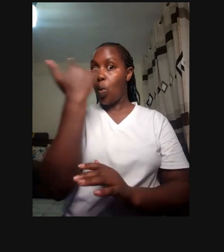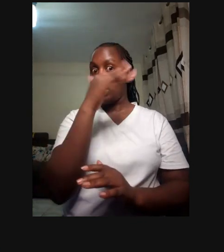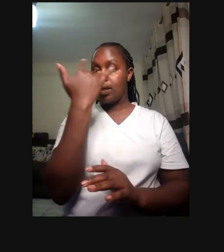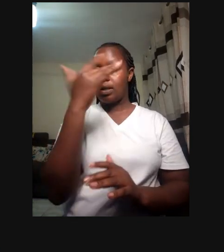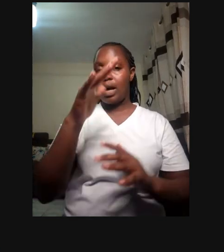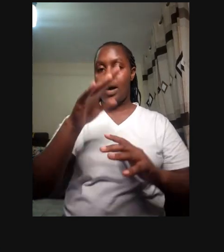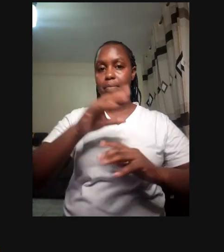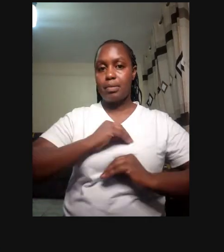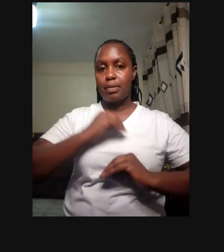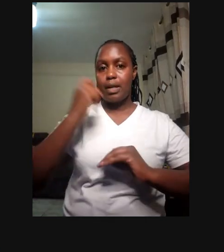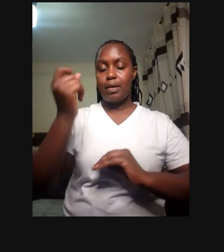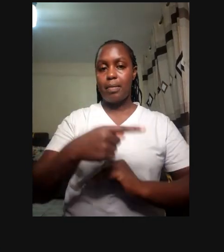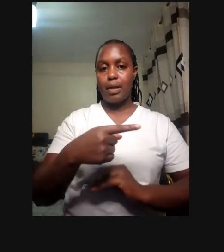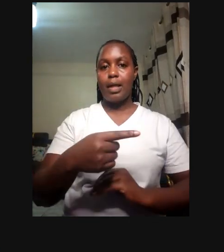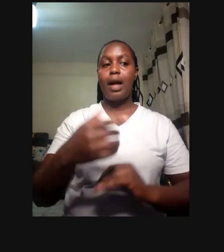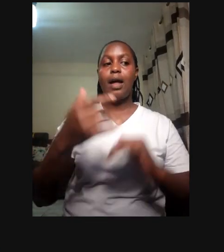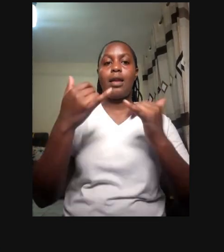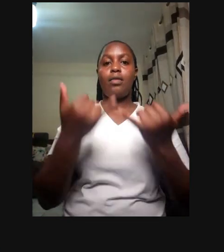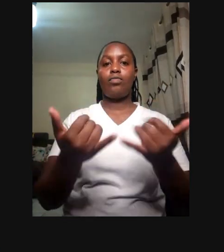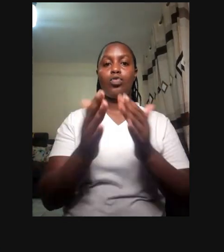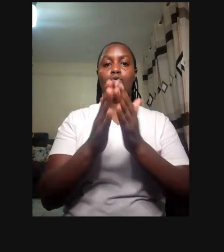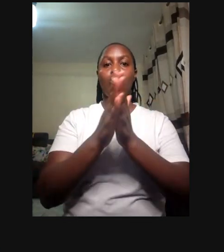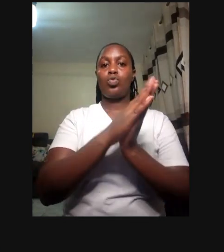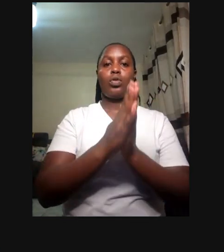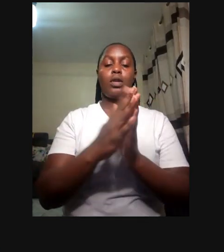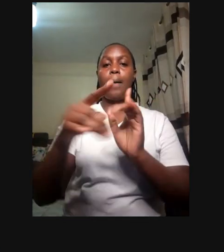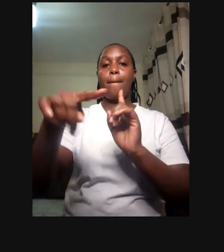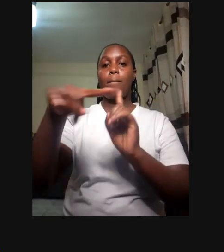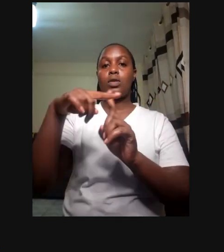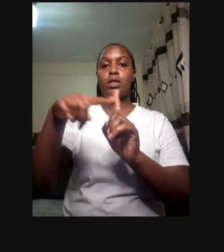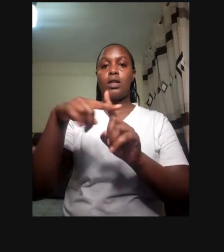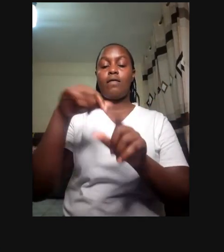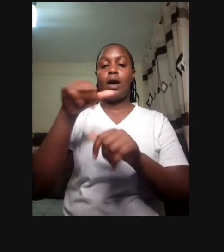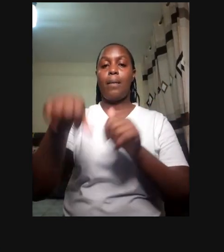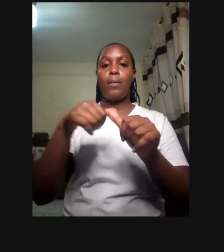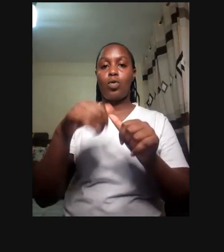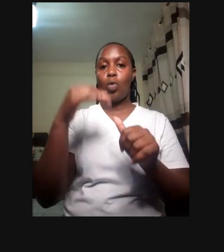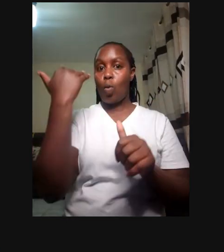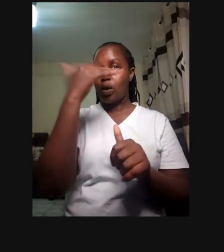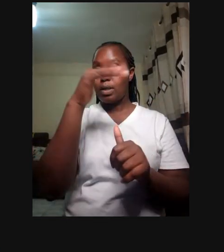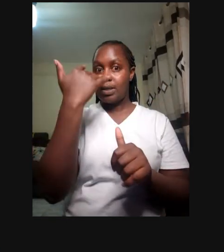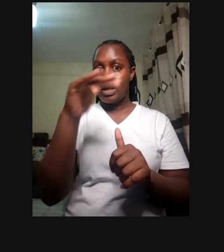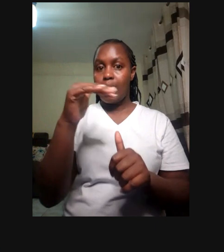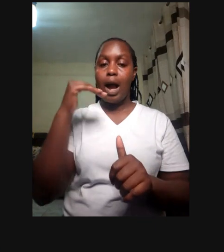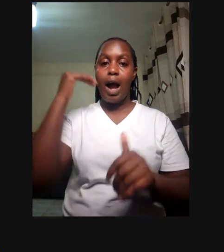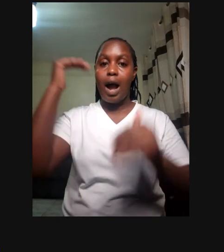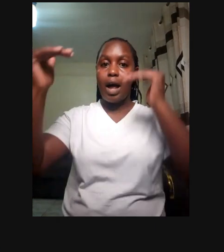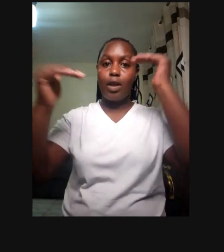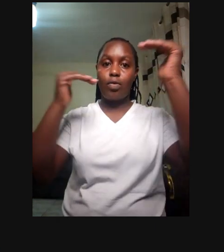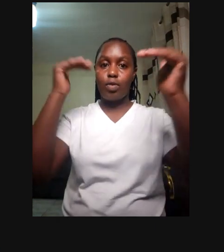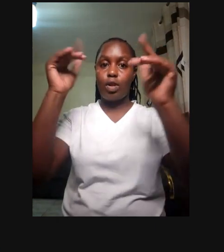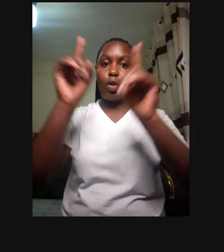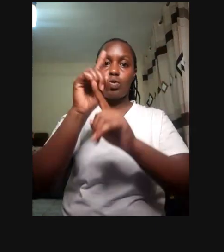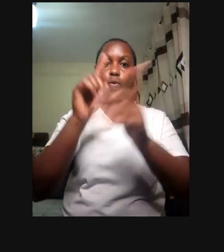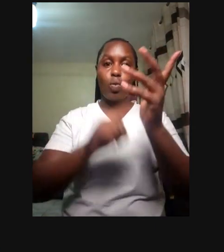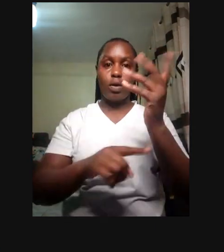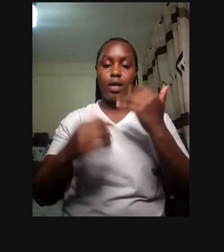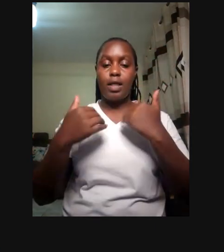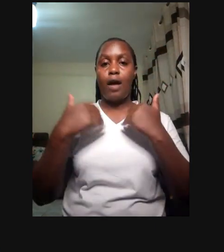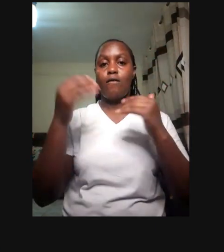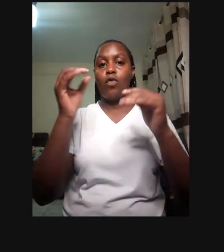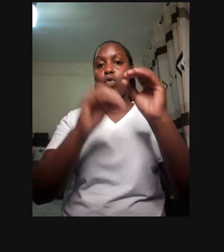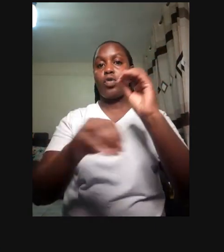post positive stories about autistic adults and what they have contributed to